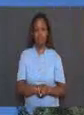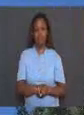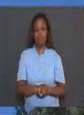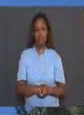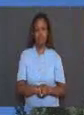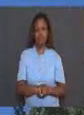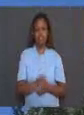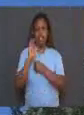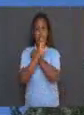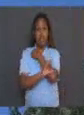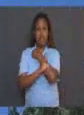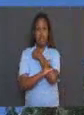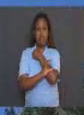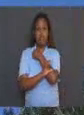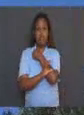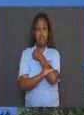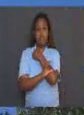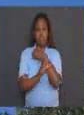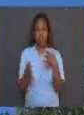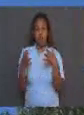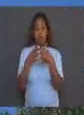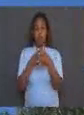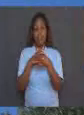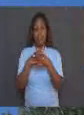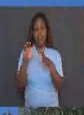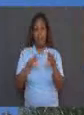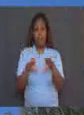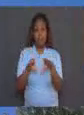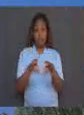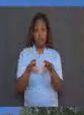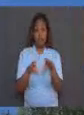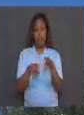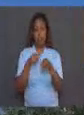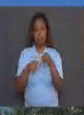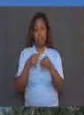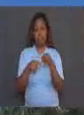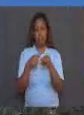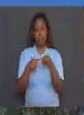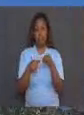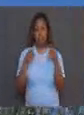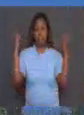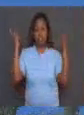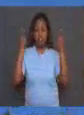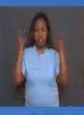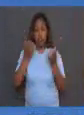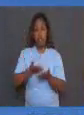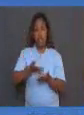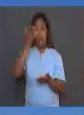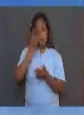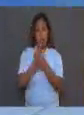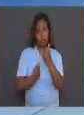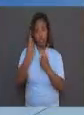Nations do not only cooperate about the use of natural